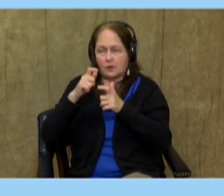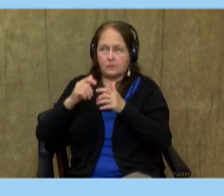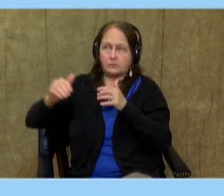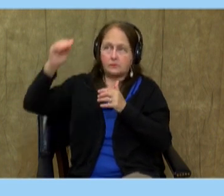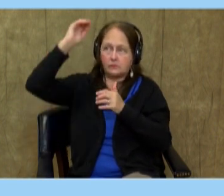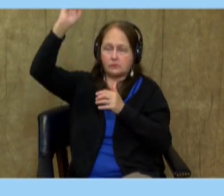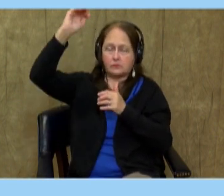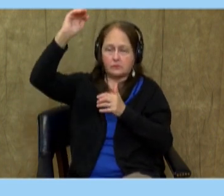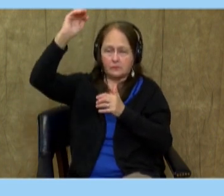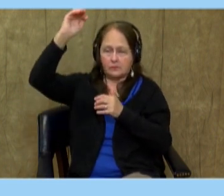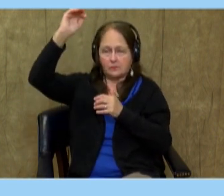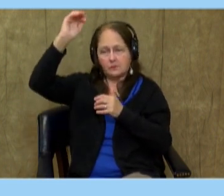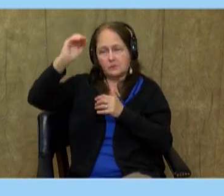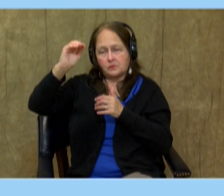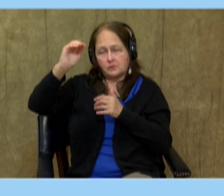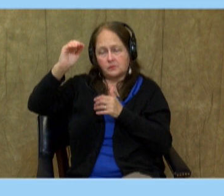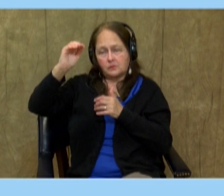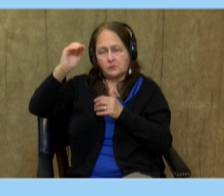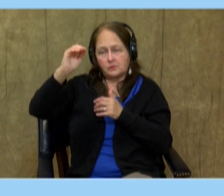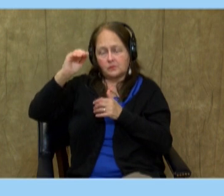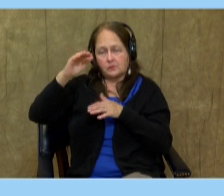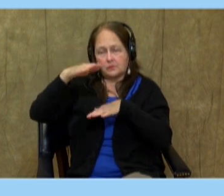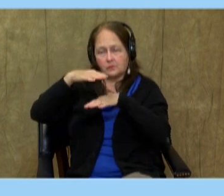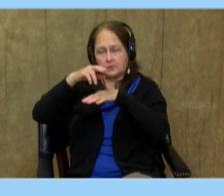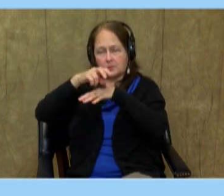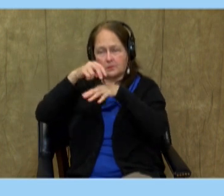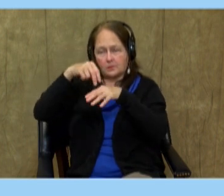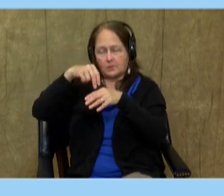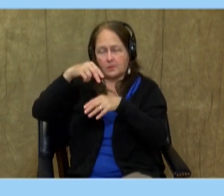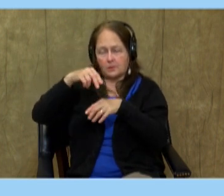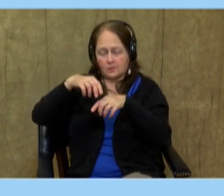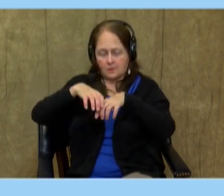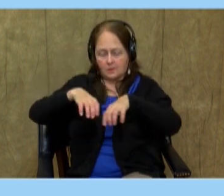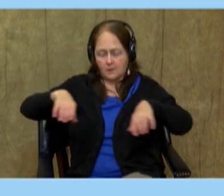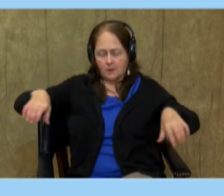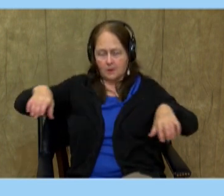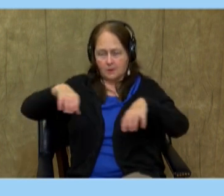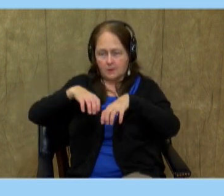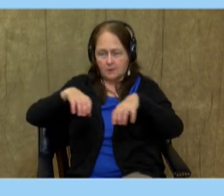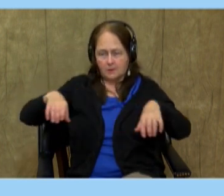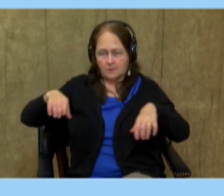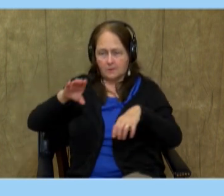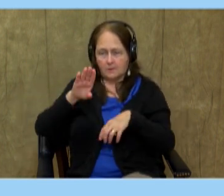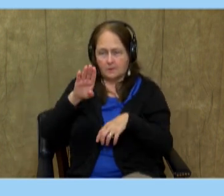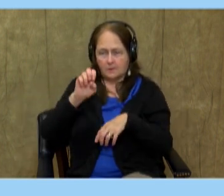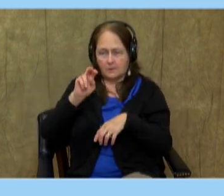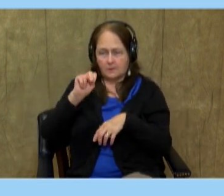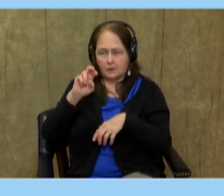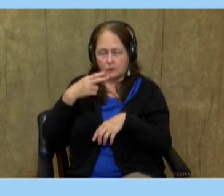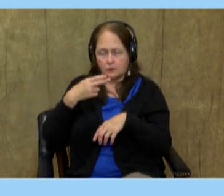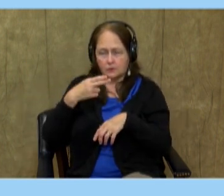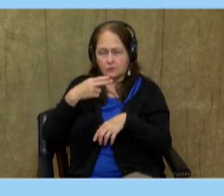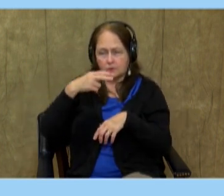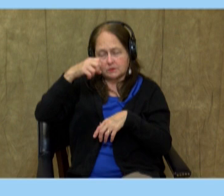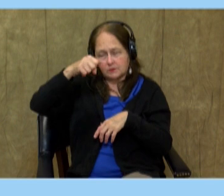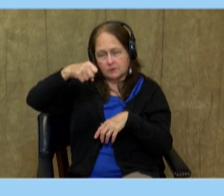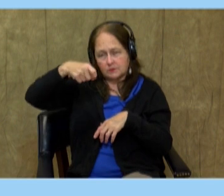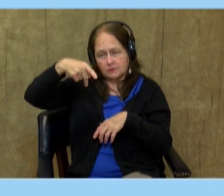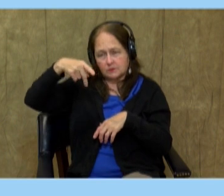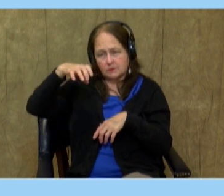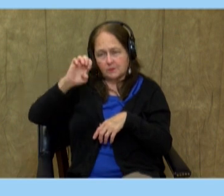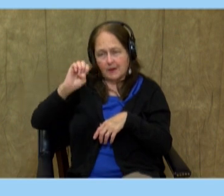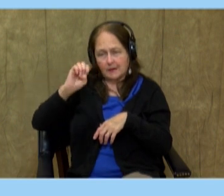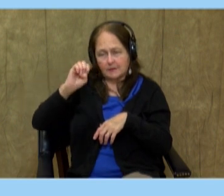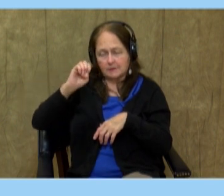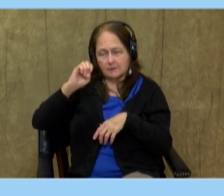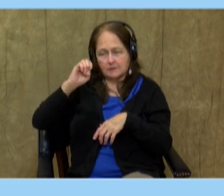men. They're actually standing on a bench back there. So most of these, in Space Cowboys, most of these guys